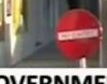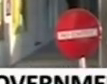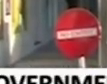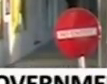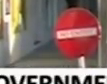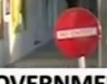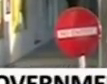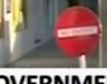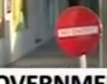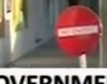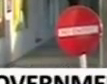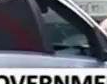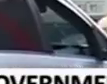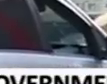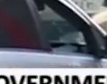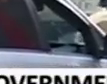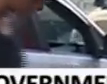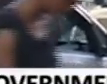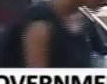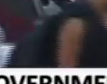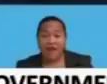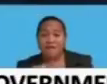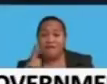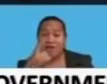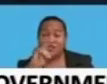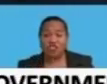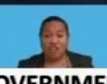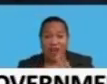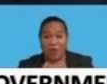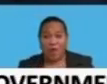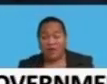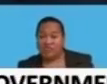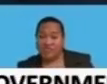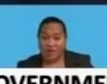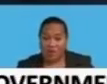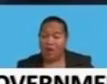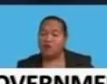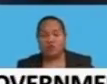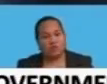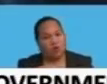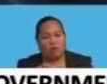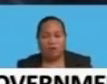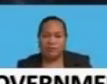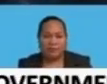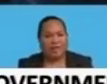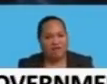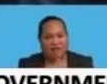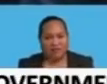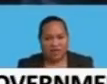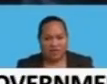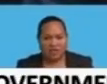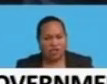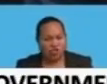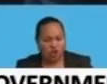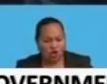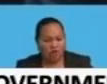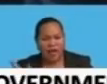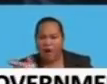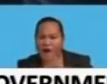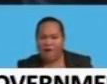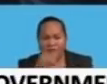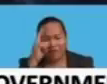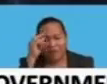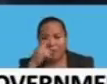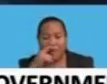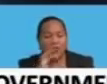FPOS fees will ensure adequate consumer protection. In the digital era, Madam Speaker, no Fijian should have to think twice about the cost of swiping their credit